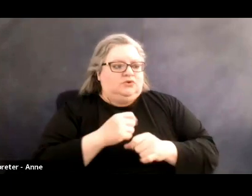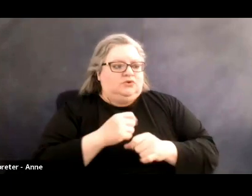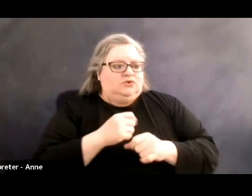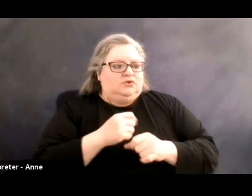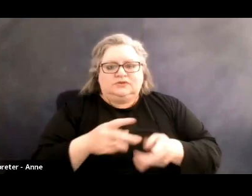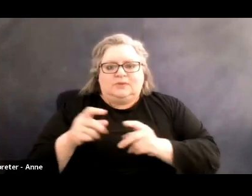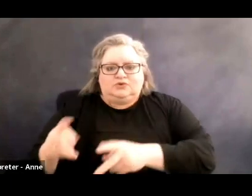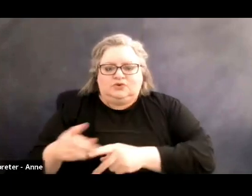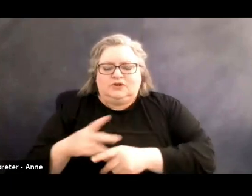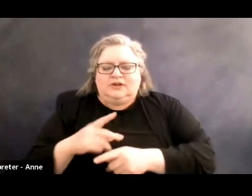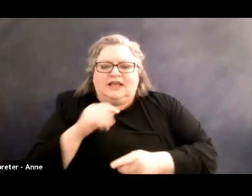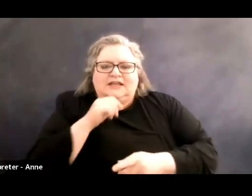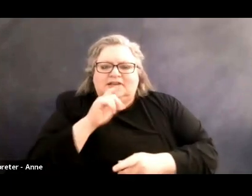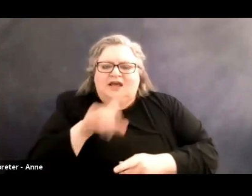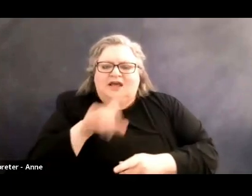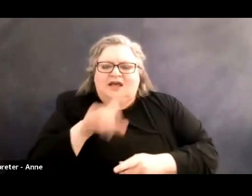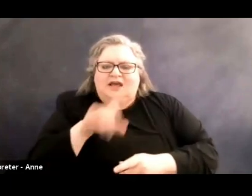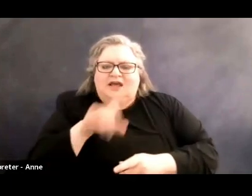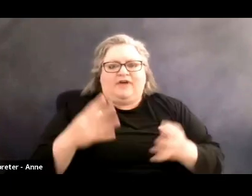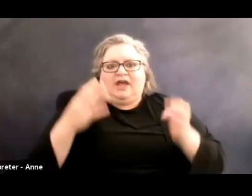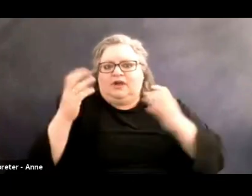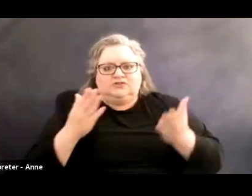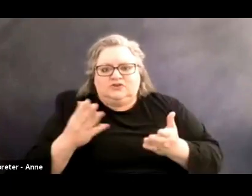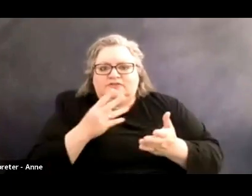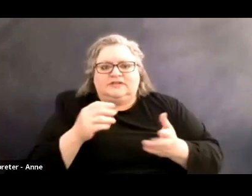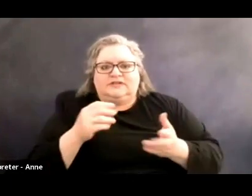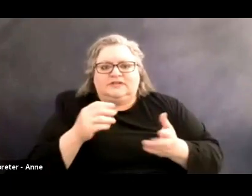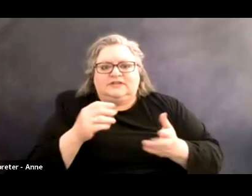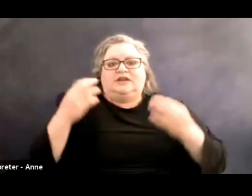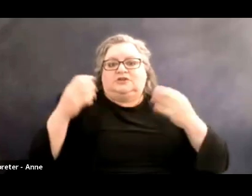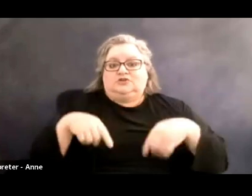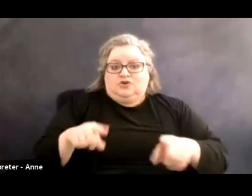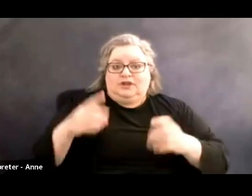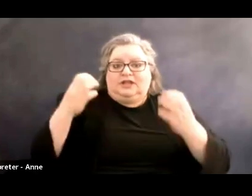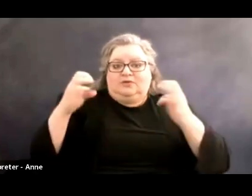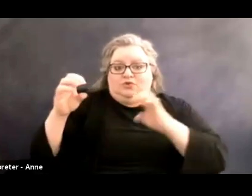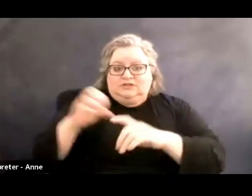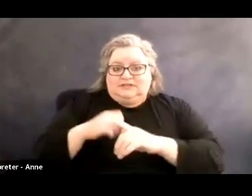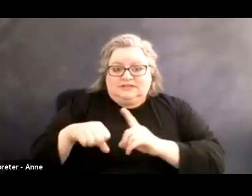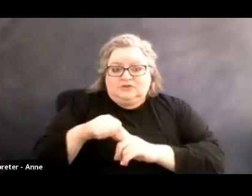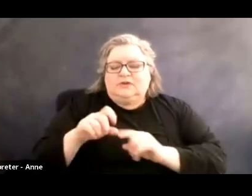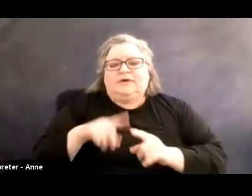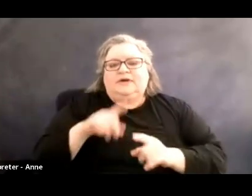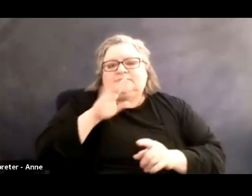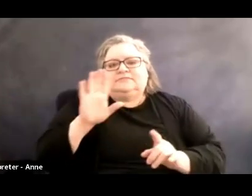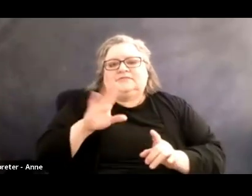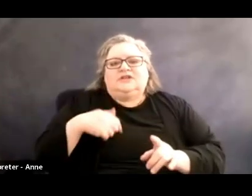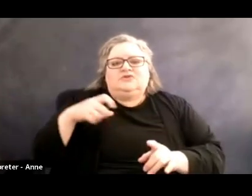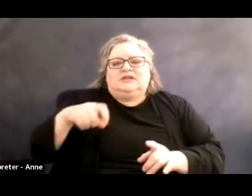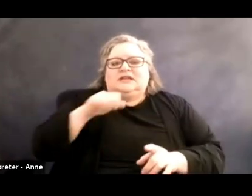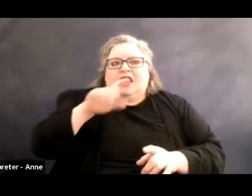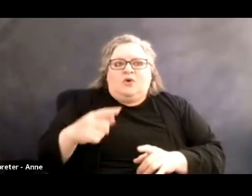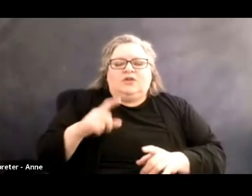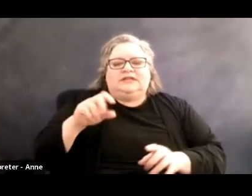really about not just providing the crisis services and responding in an emergency situation, but we need to, not only do we